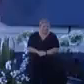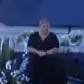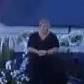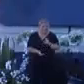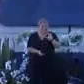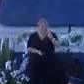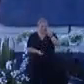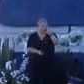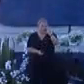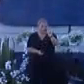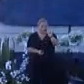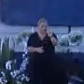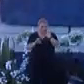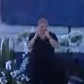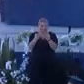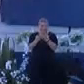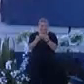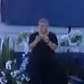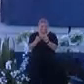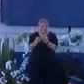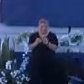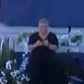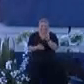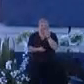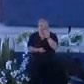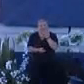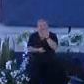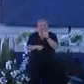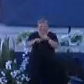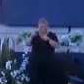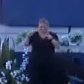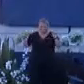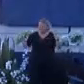Cube Club, Rubik's Cube colored.